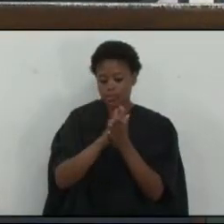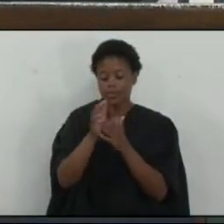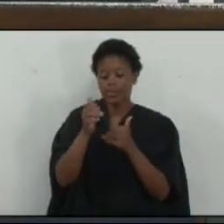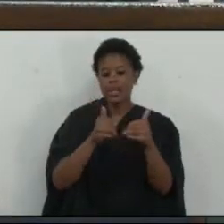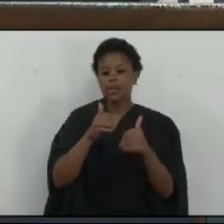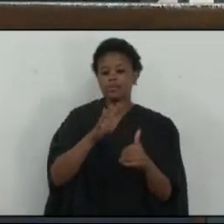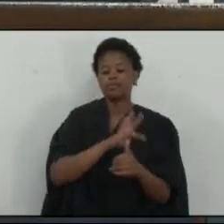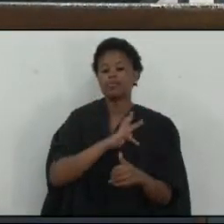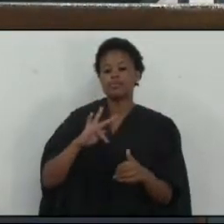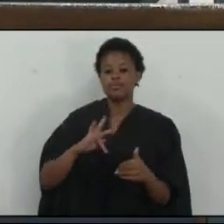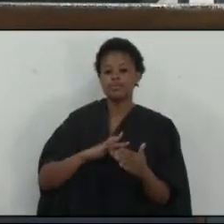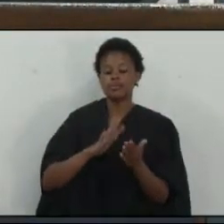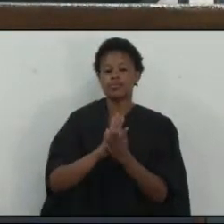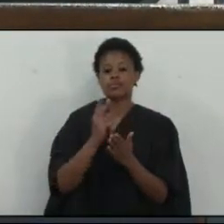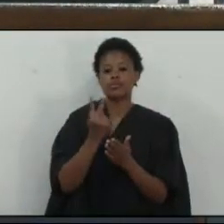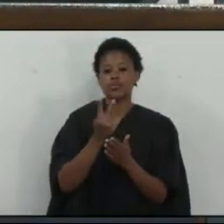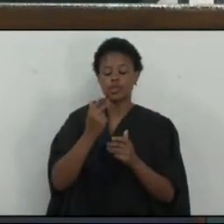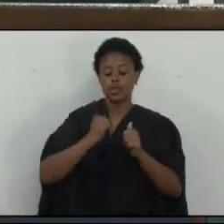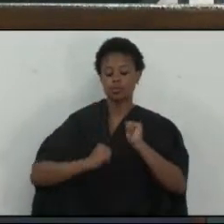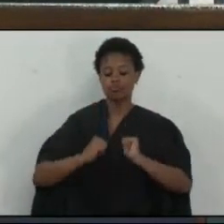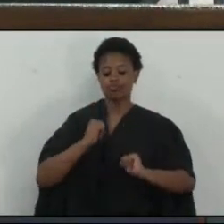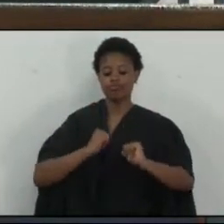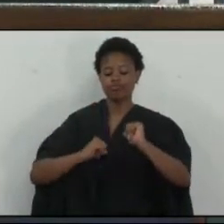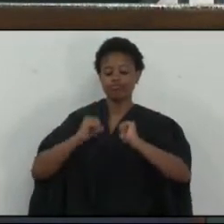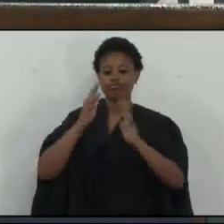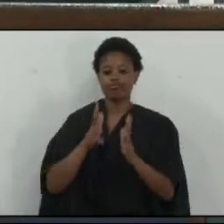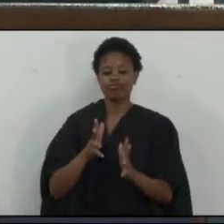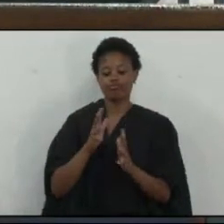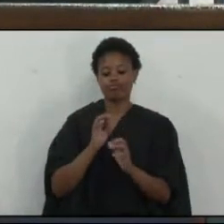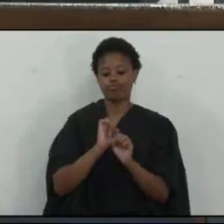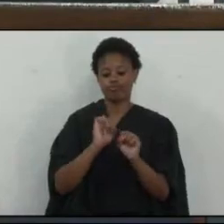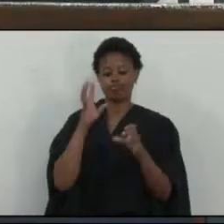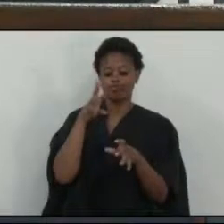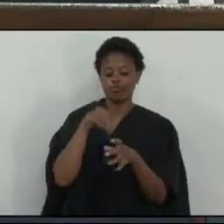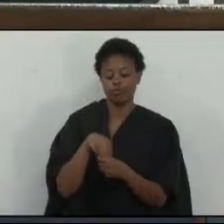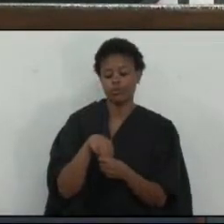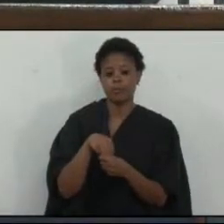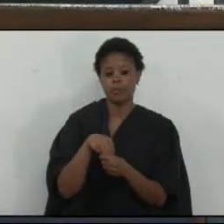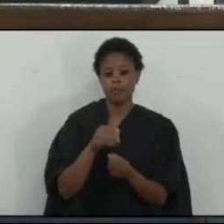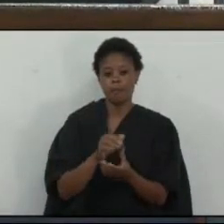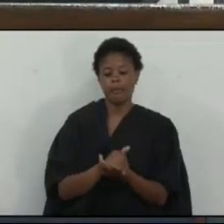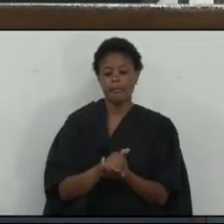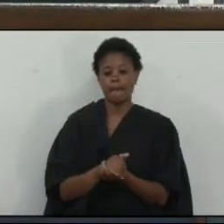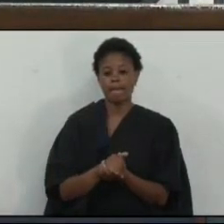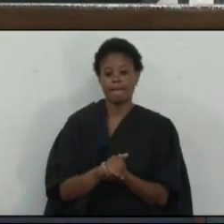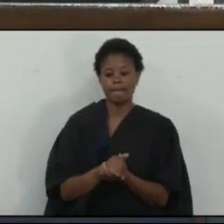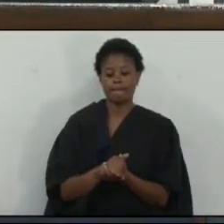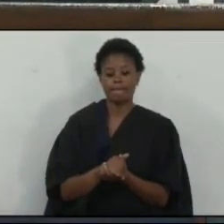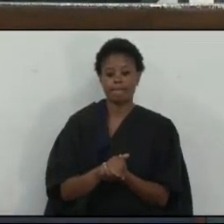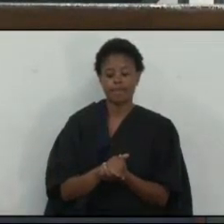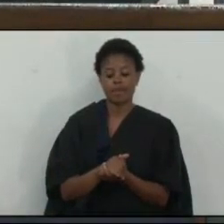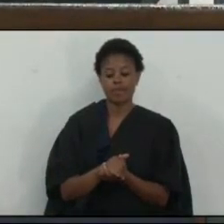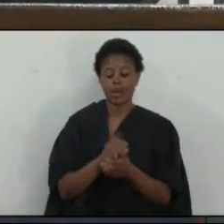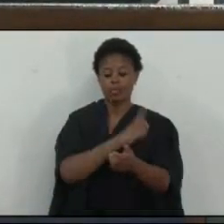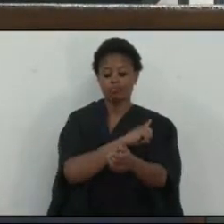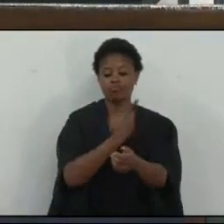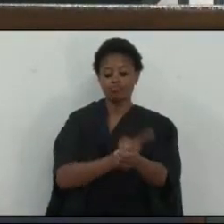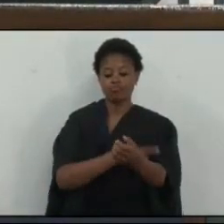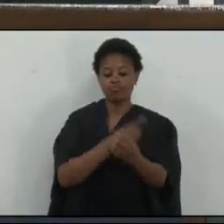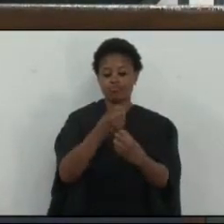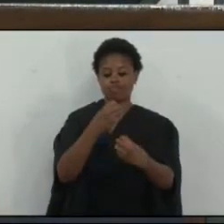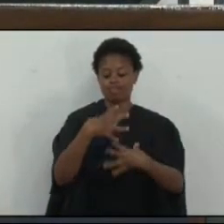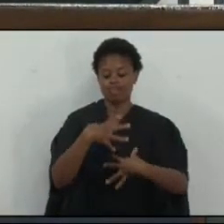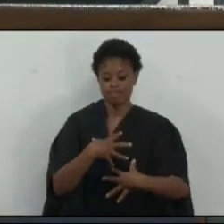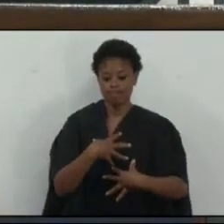administrative staff, as well as the performers, for their respective contributions. By virtue of the powers